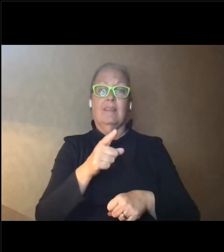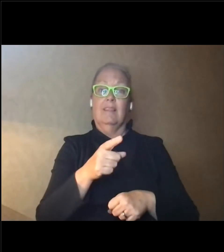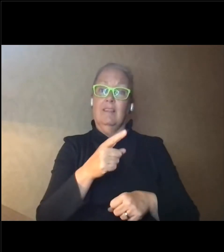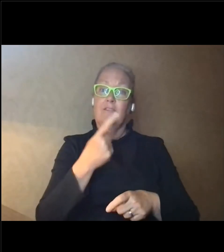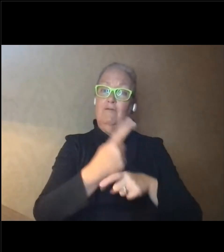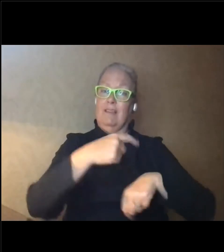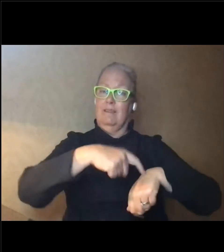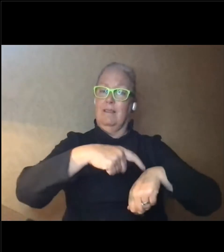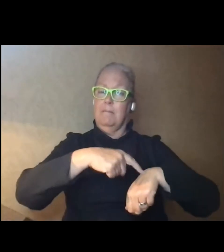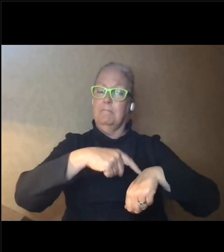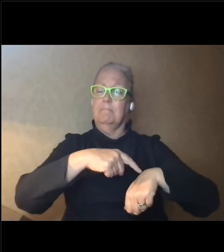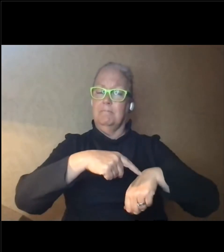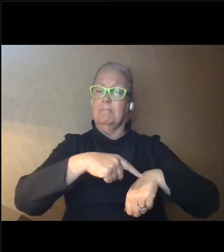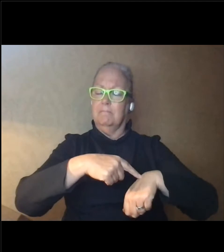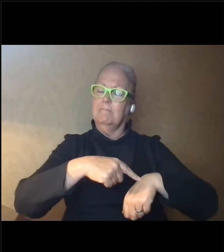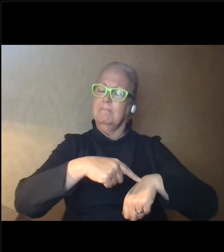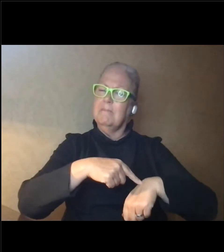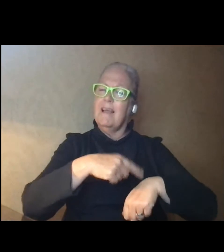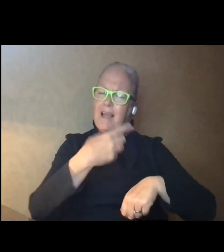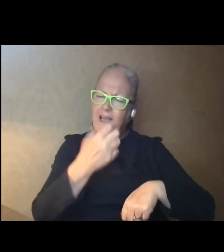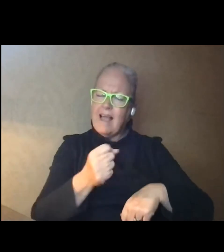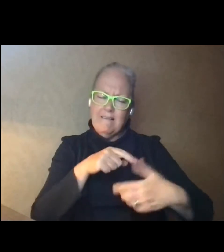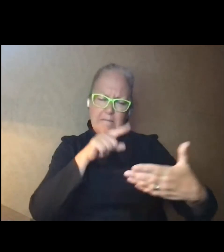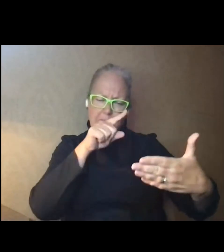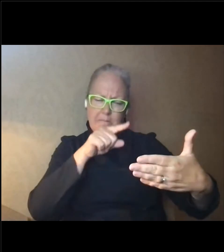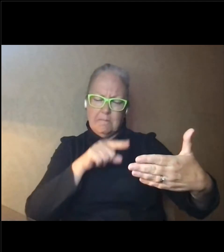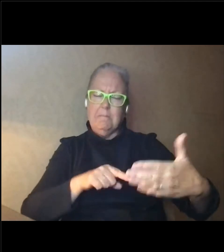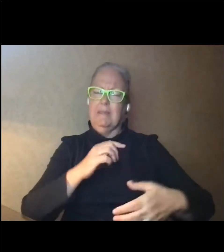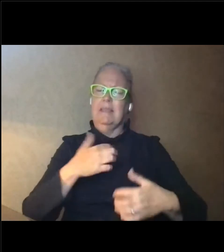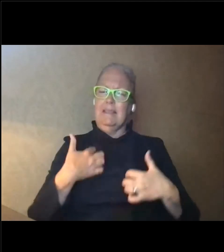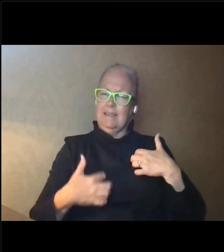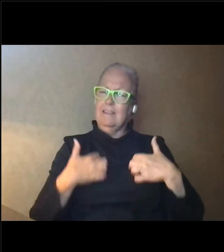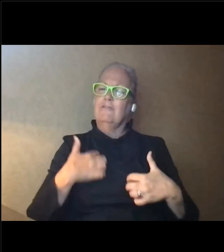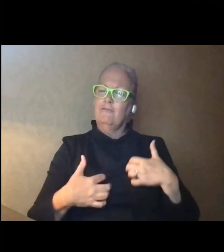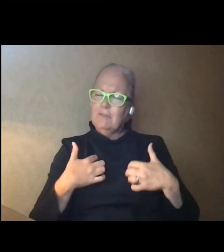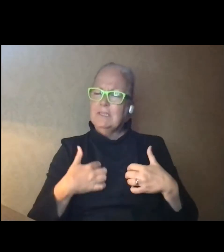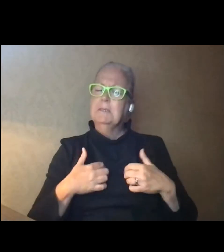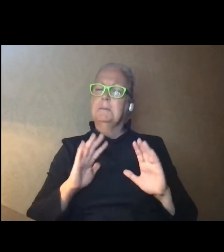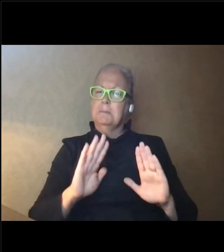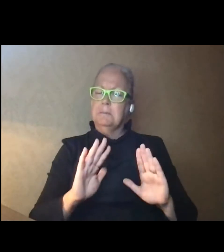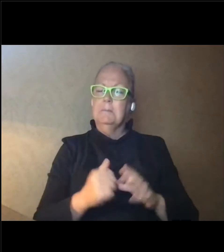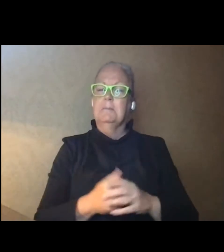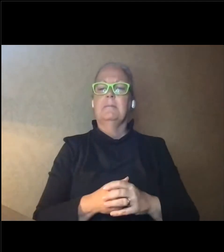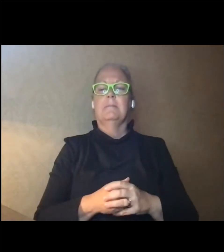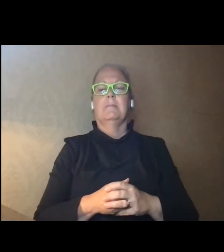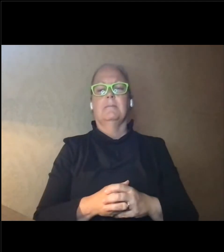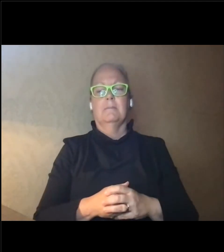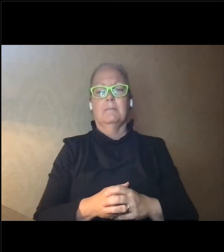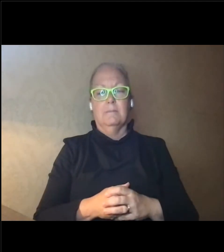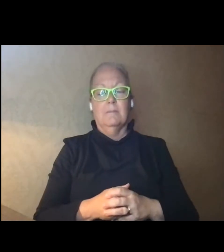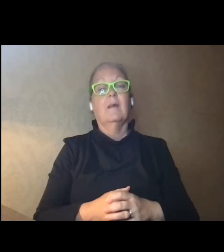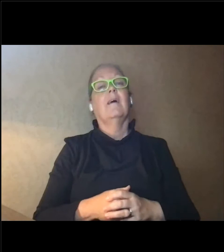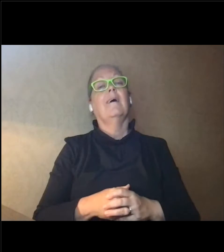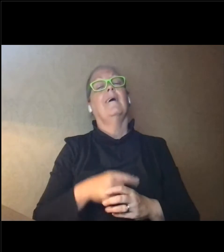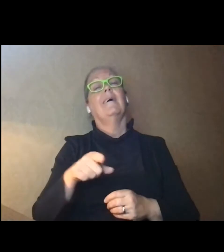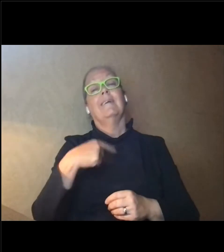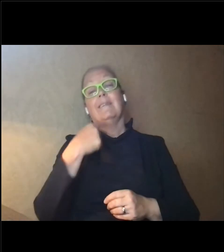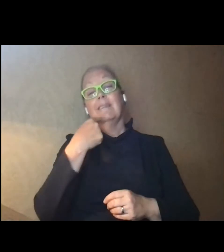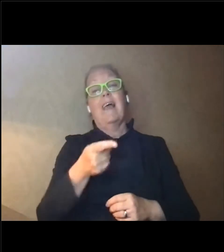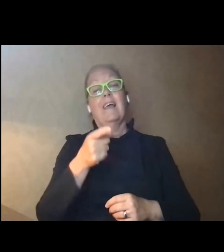really presents very interesting insights in what we need to take into account when we talk about